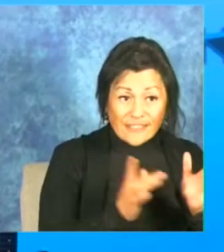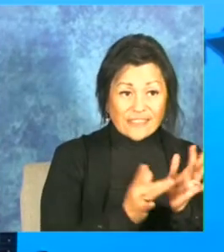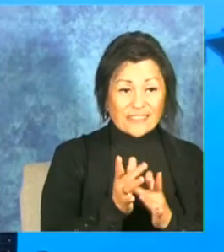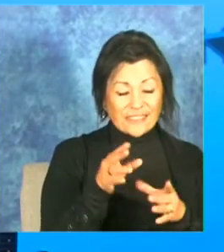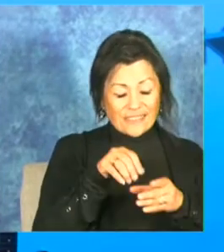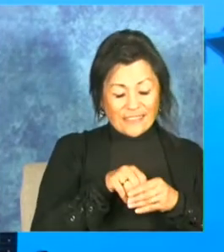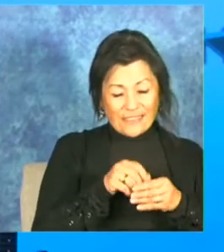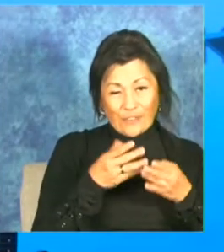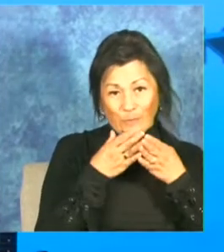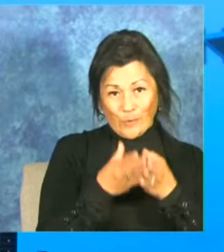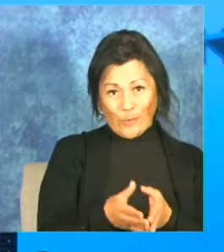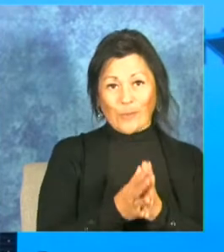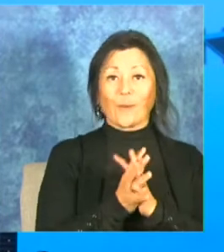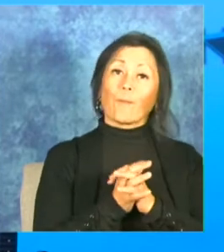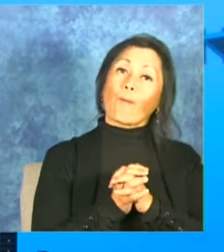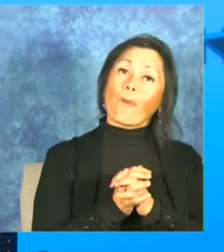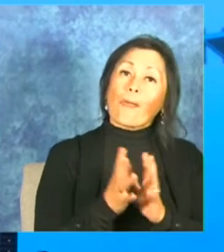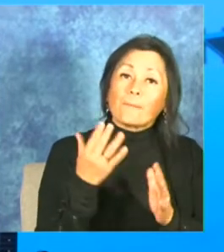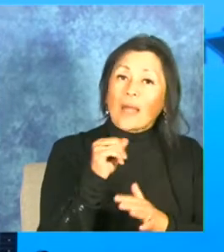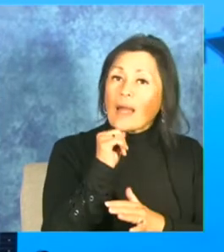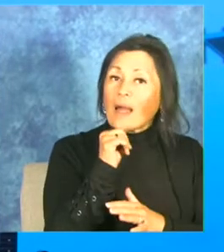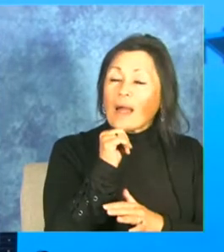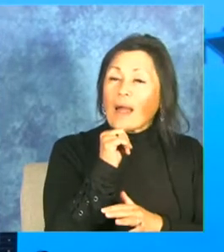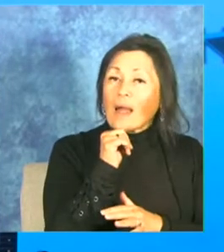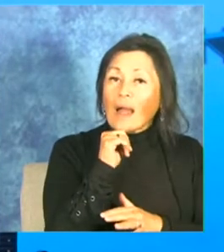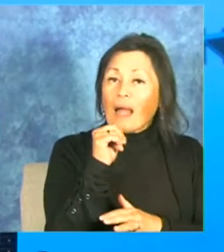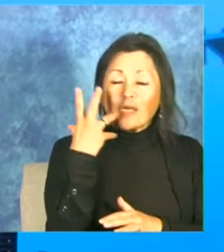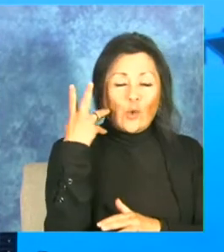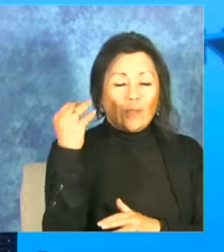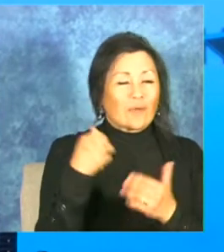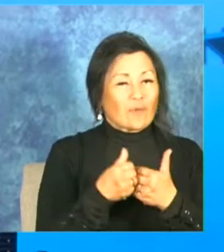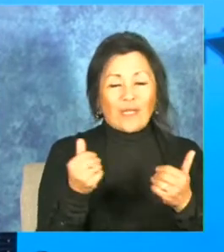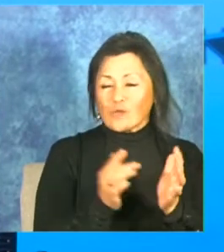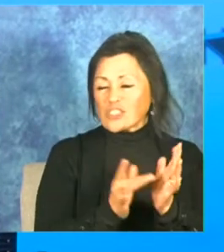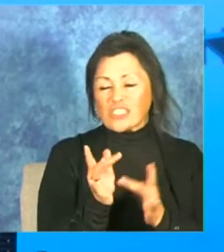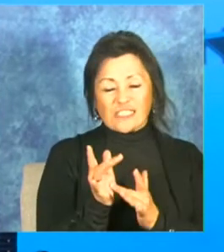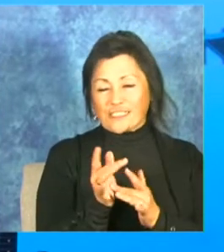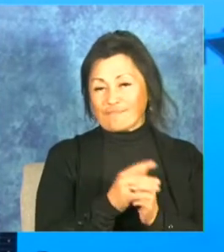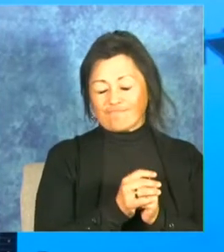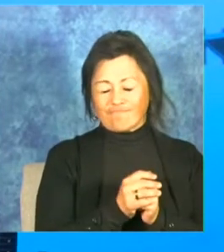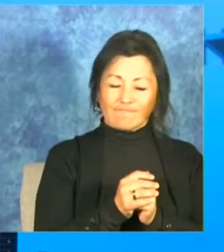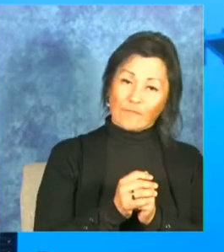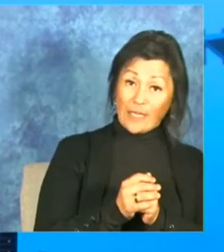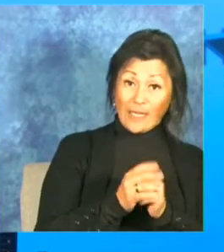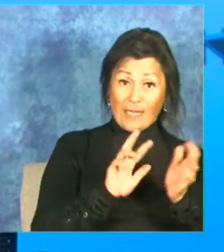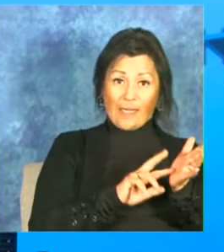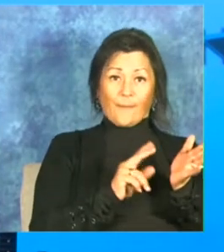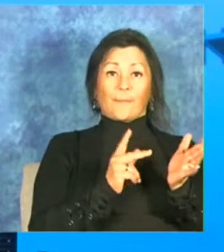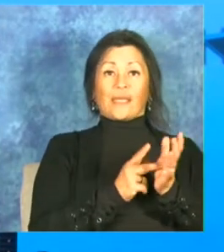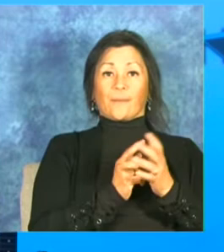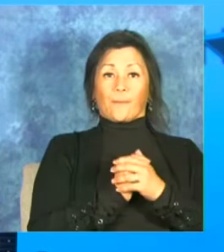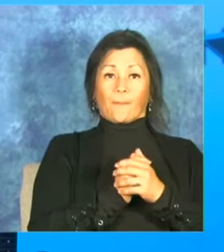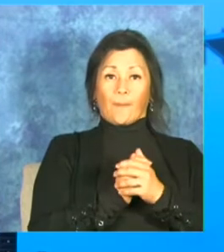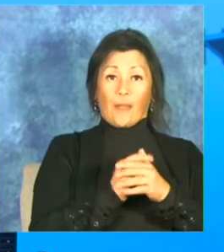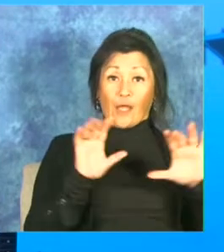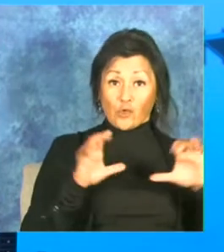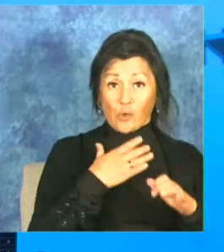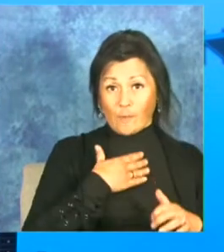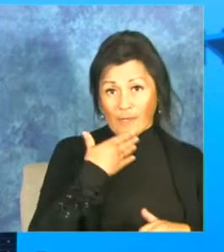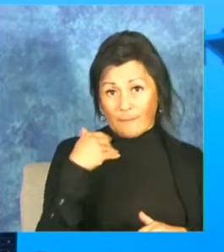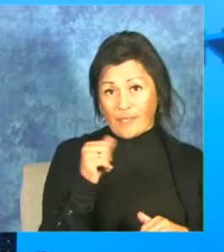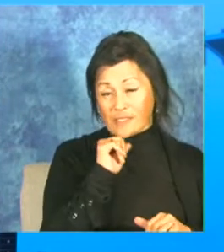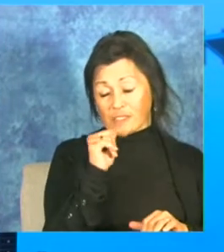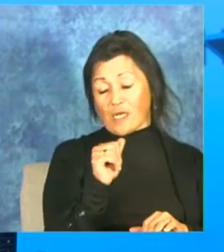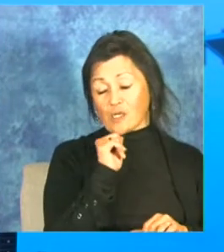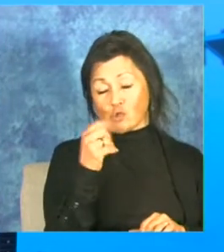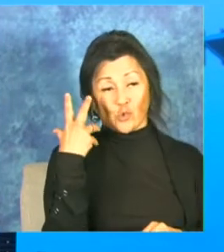boat. I don't go anywhere without Jesus, which means I do my best not to